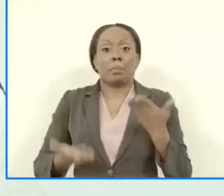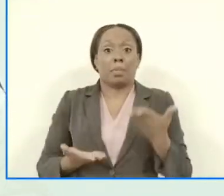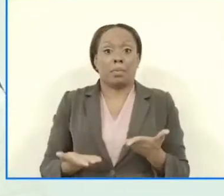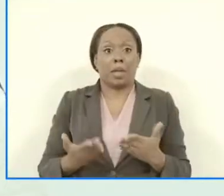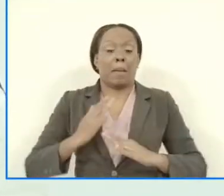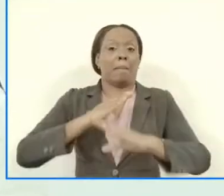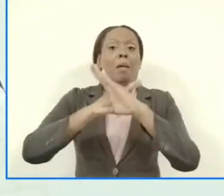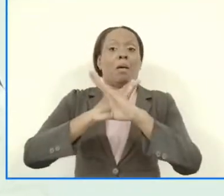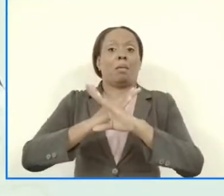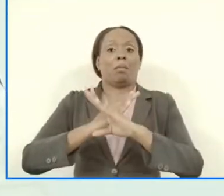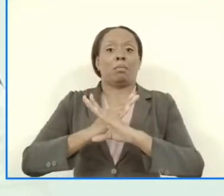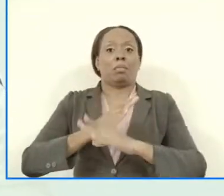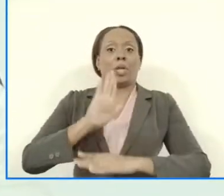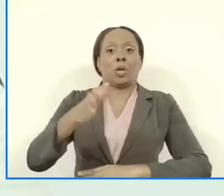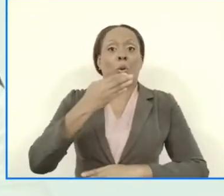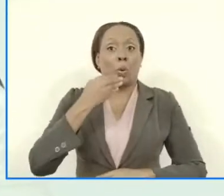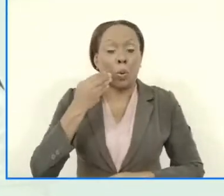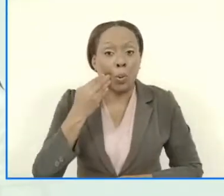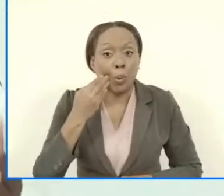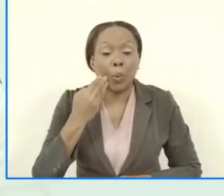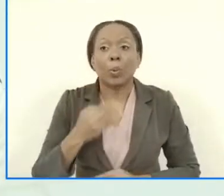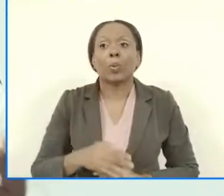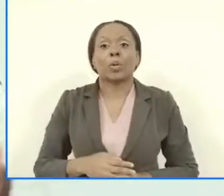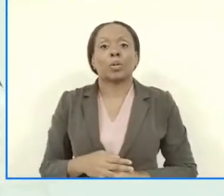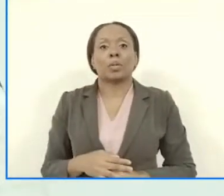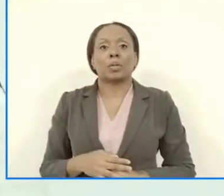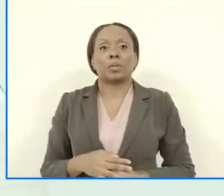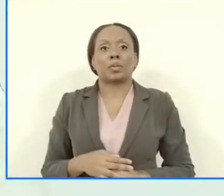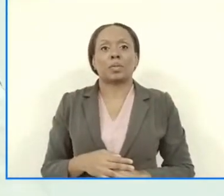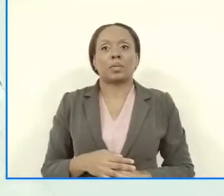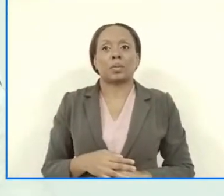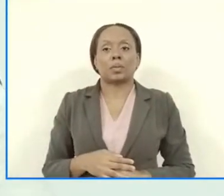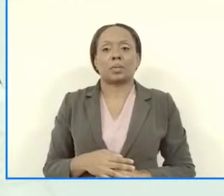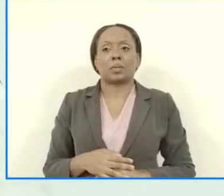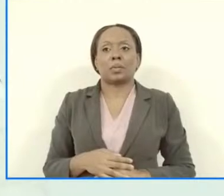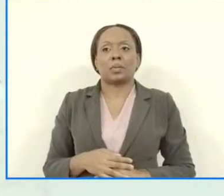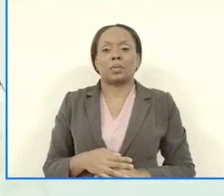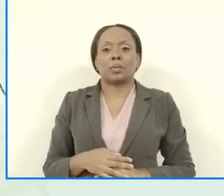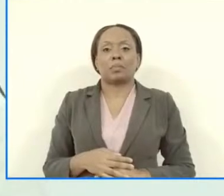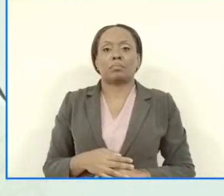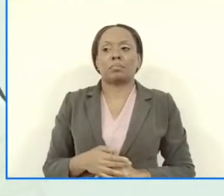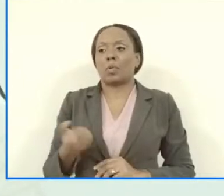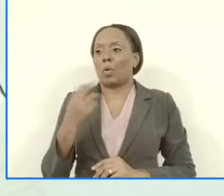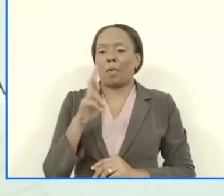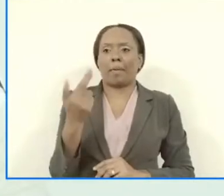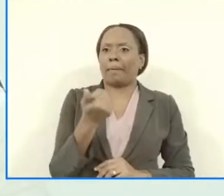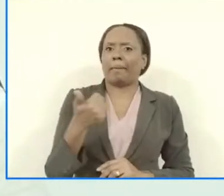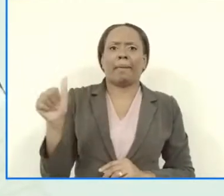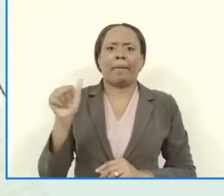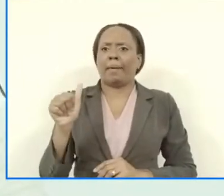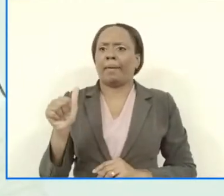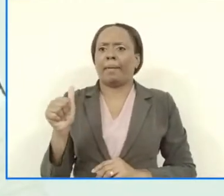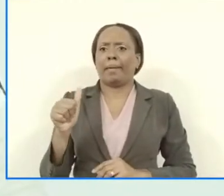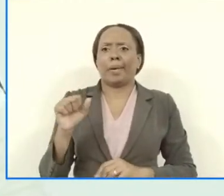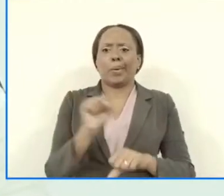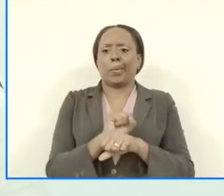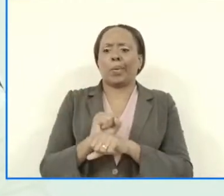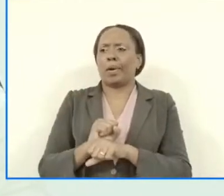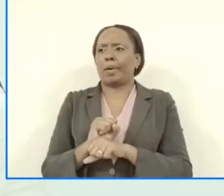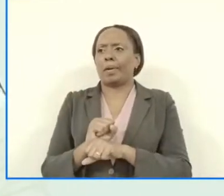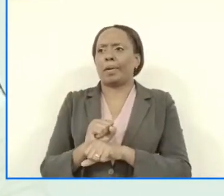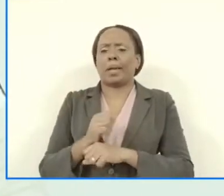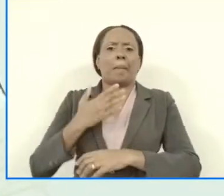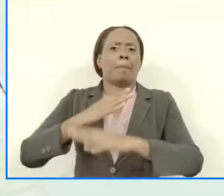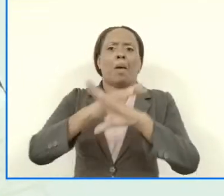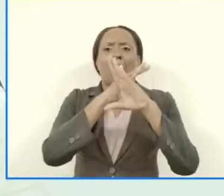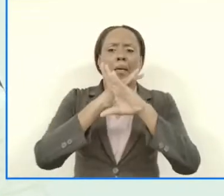as well. It may be even blocking the path that would impede the work being done by the utilities companies. We want you to